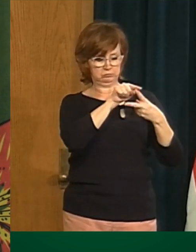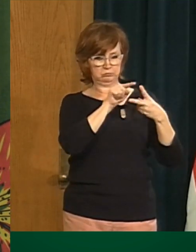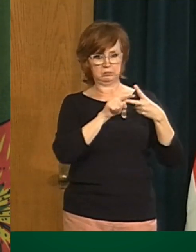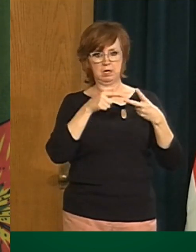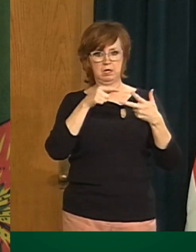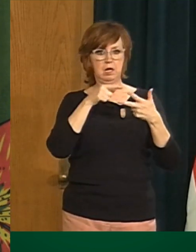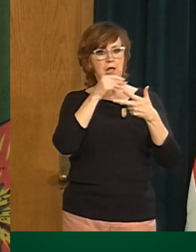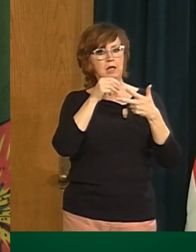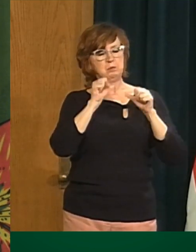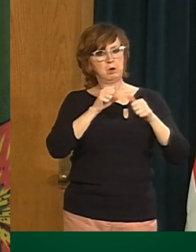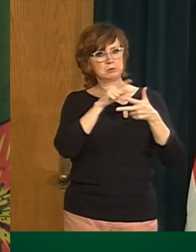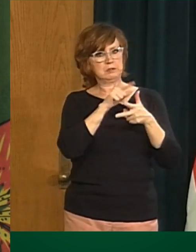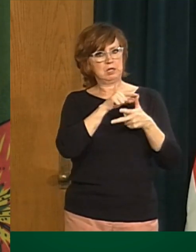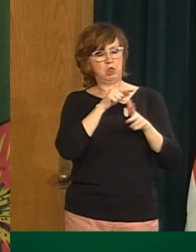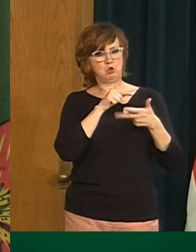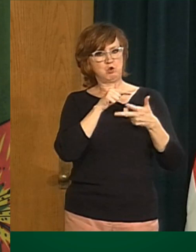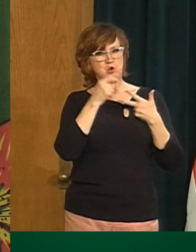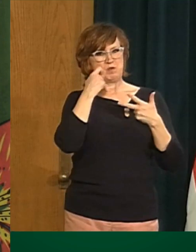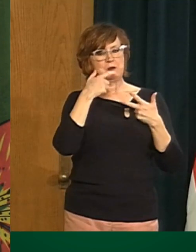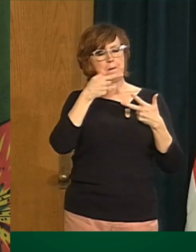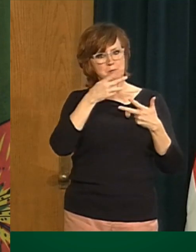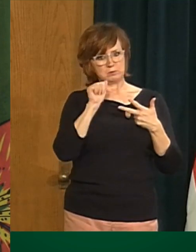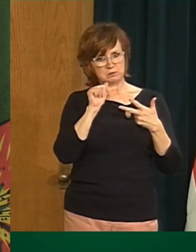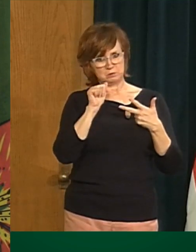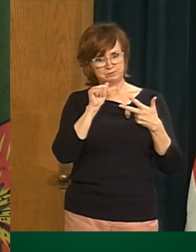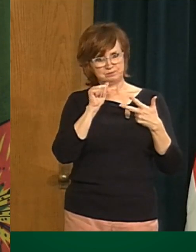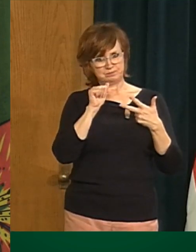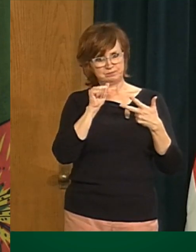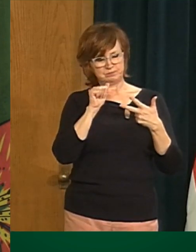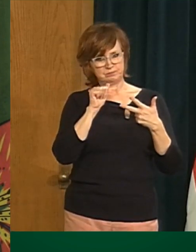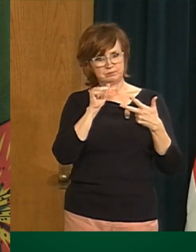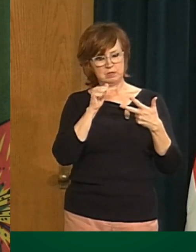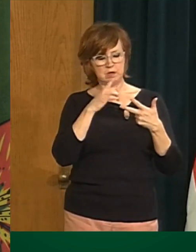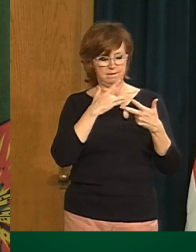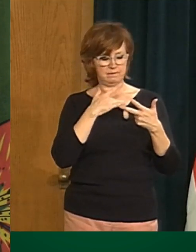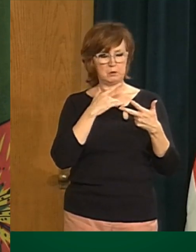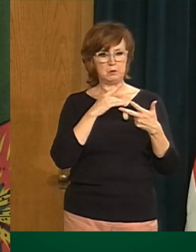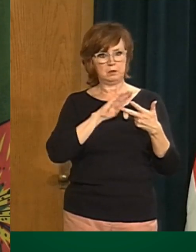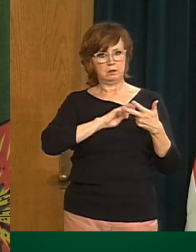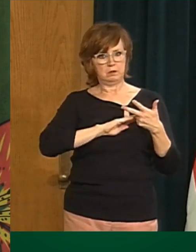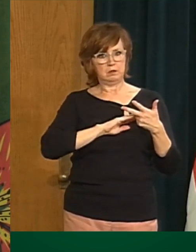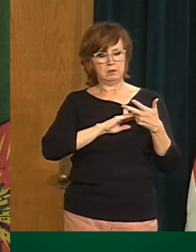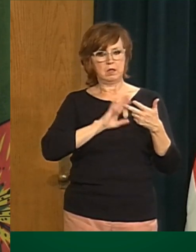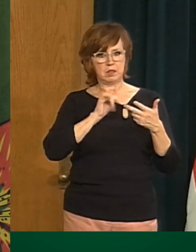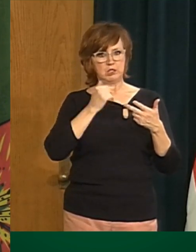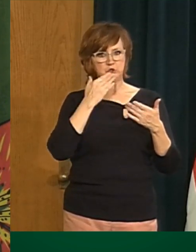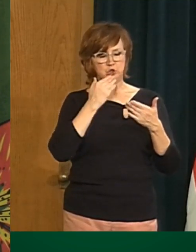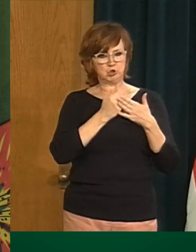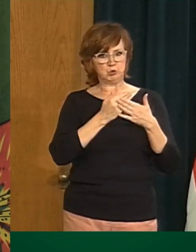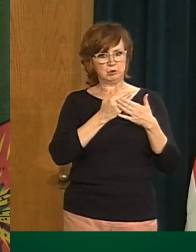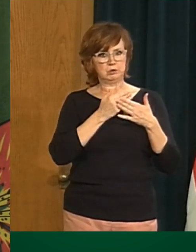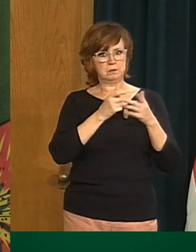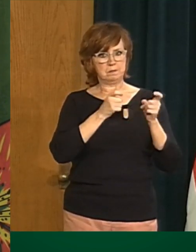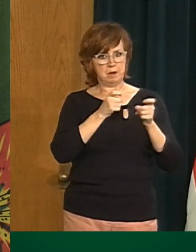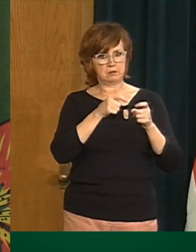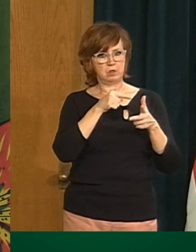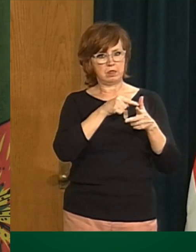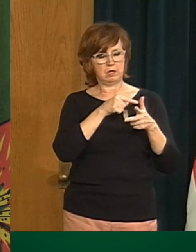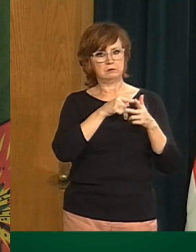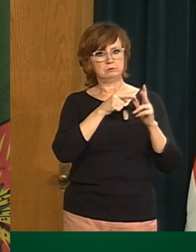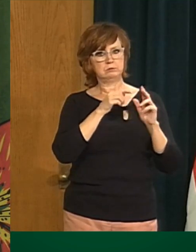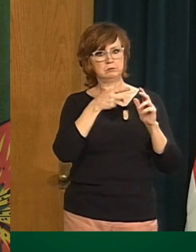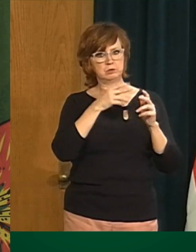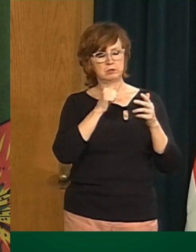Prince Albert, which we seem to be managing quite well with some reasonable early term